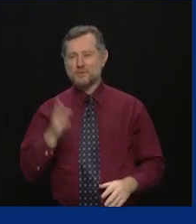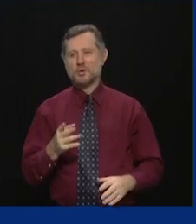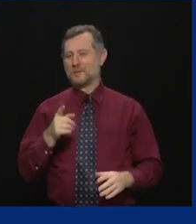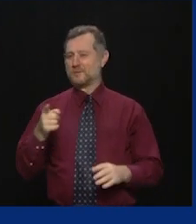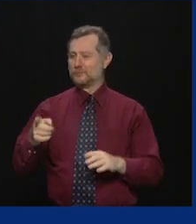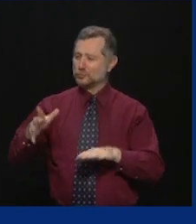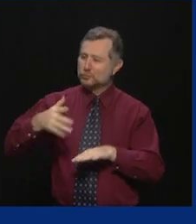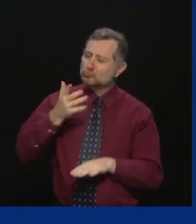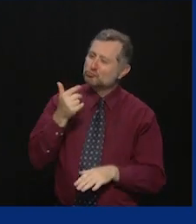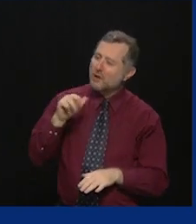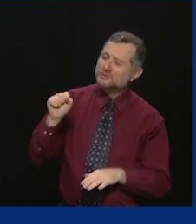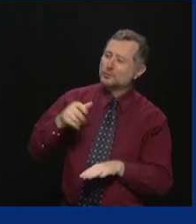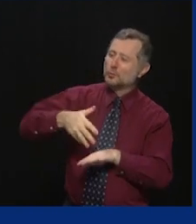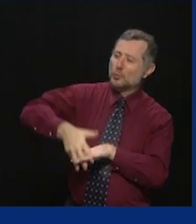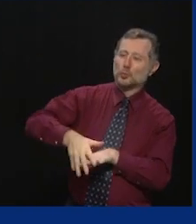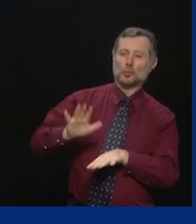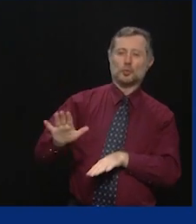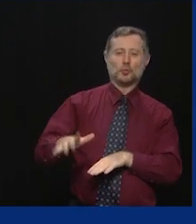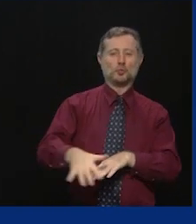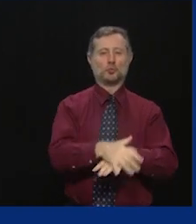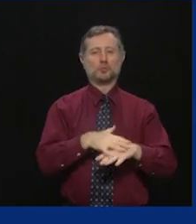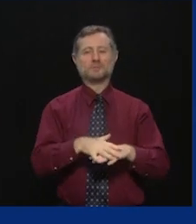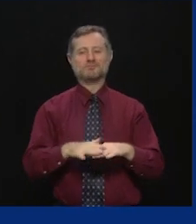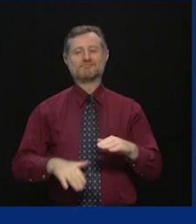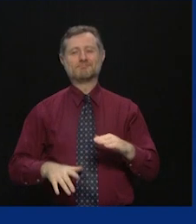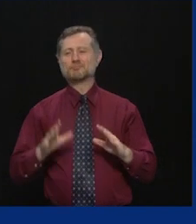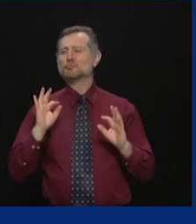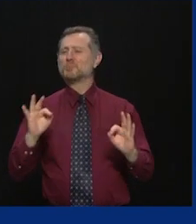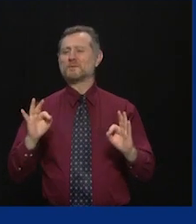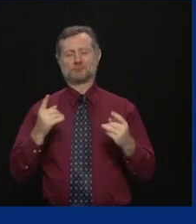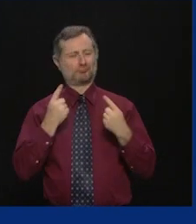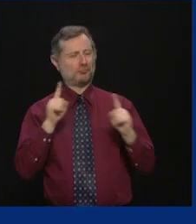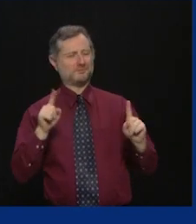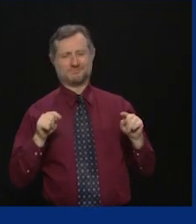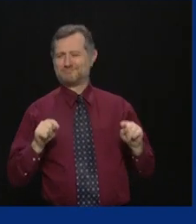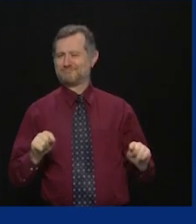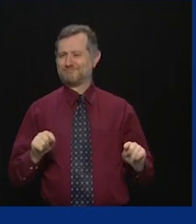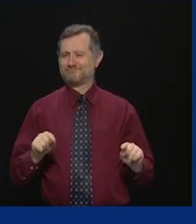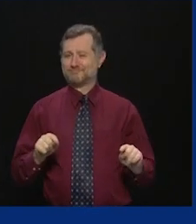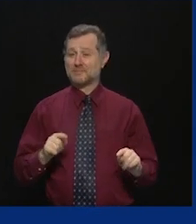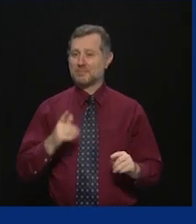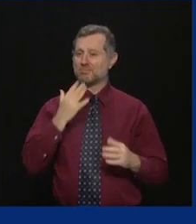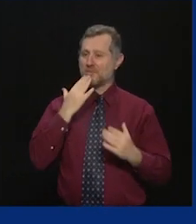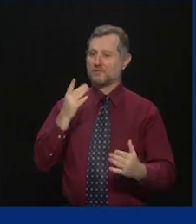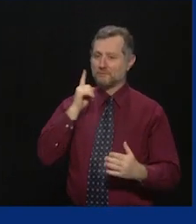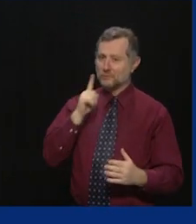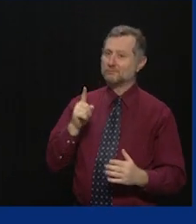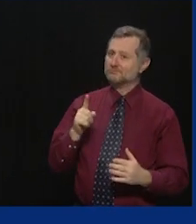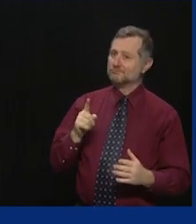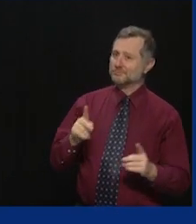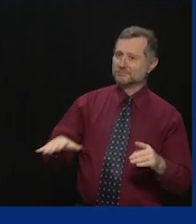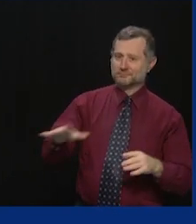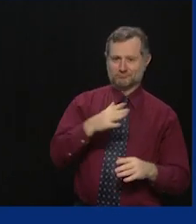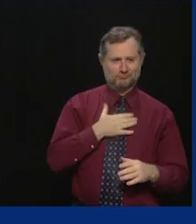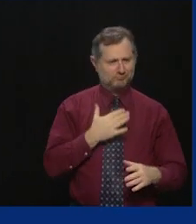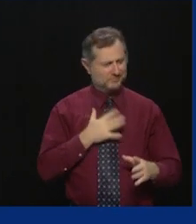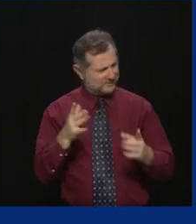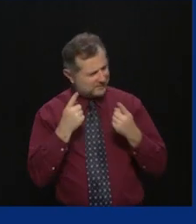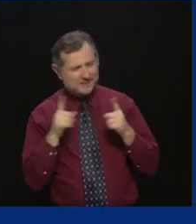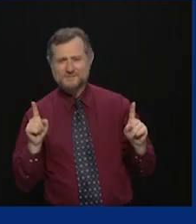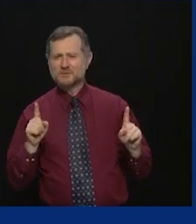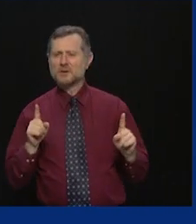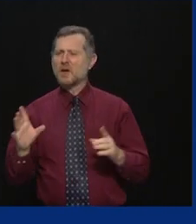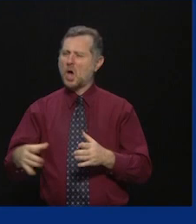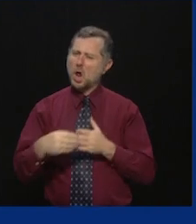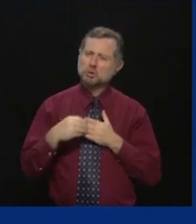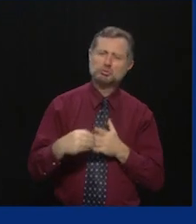just greatly poised for great success in the future, Governor. But I want to thank you personally for your leadership, your support, making this project happen, and